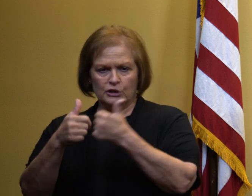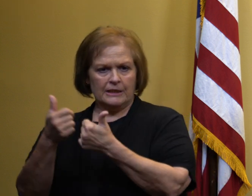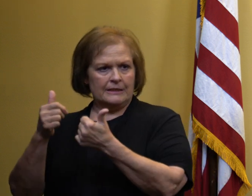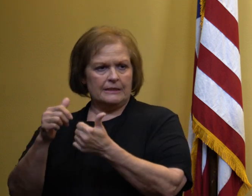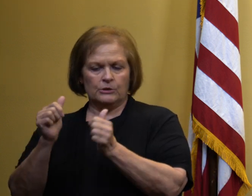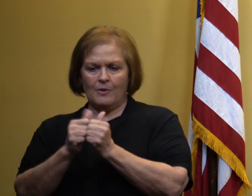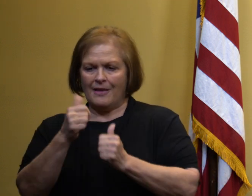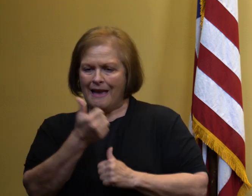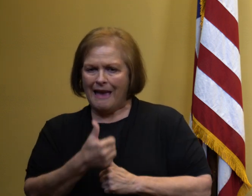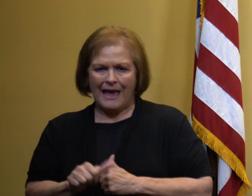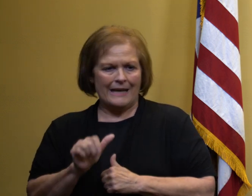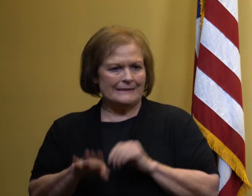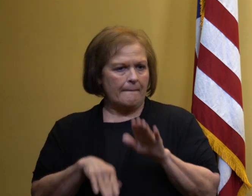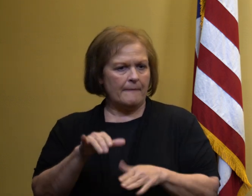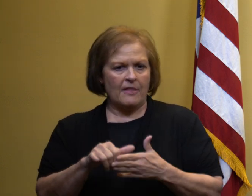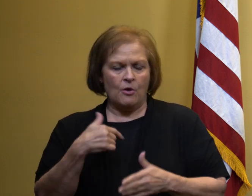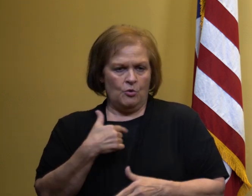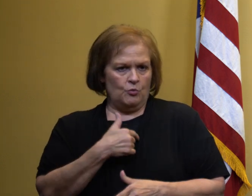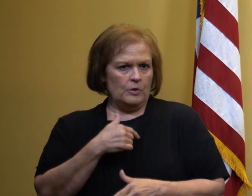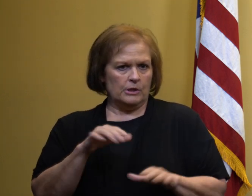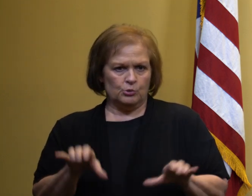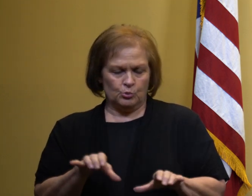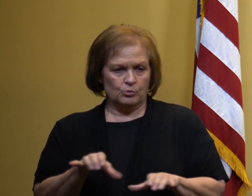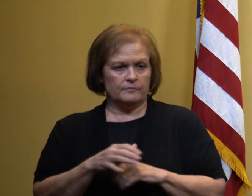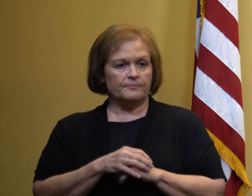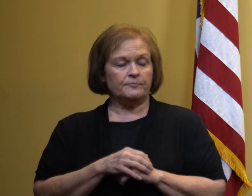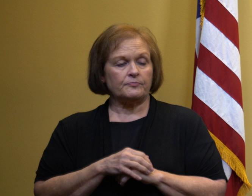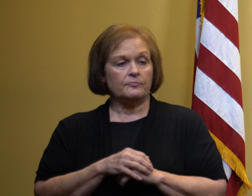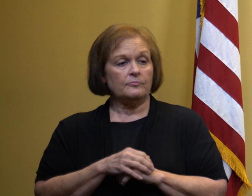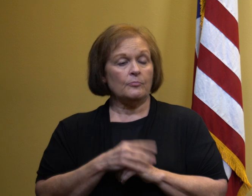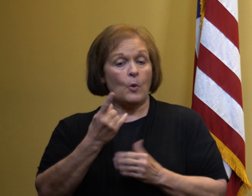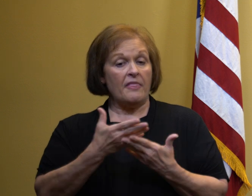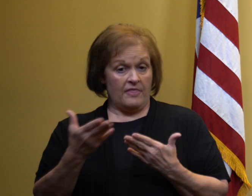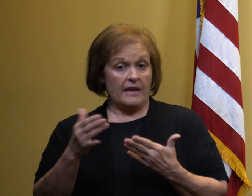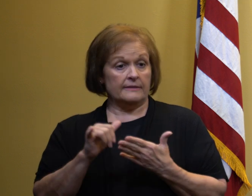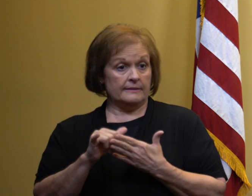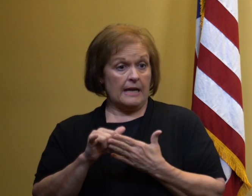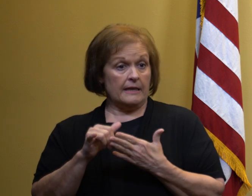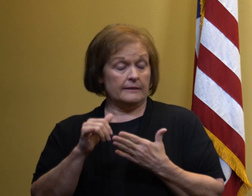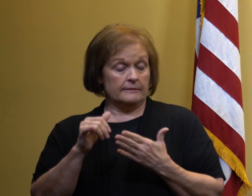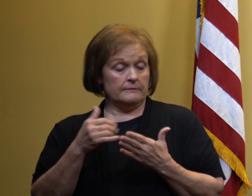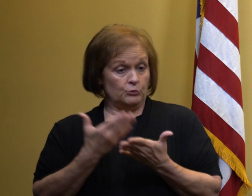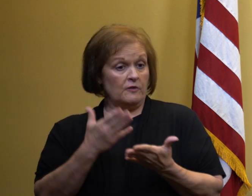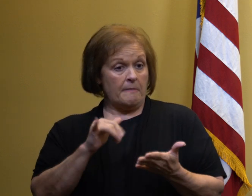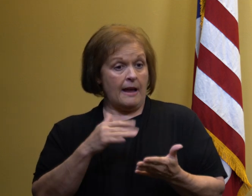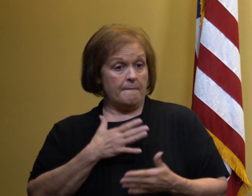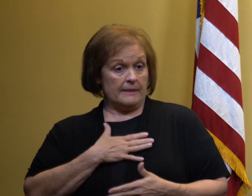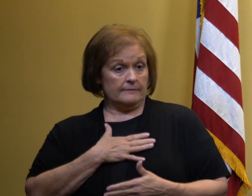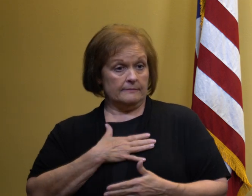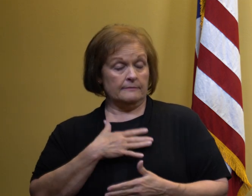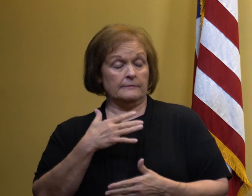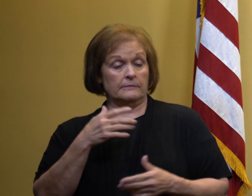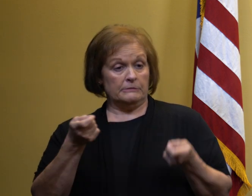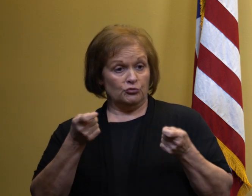any step that we take, and we're going to work them through. One thing that has been proven by my team, by my administration, by myself,